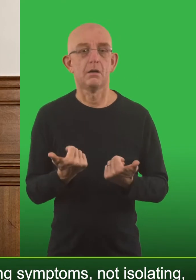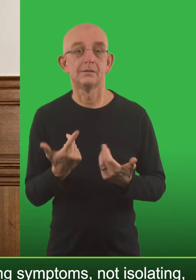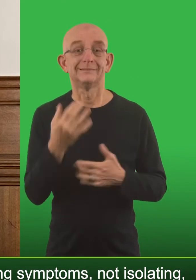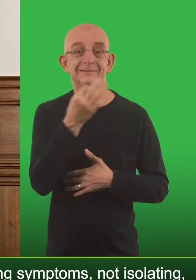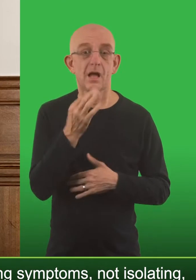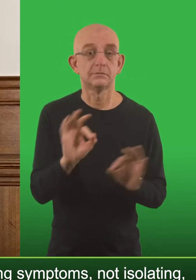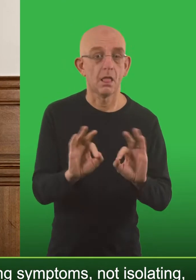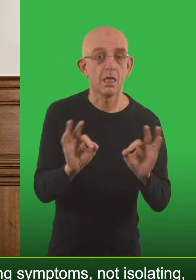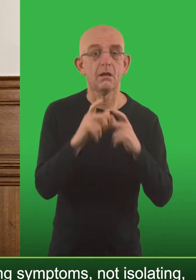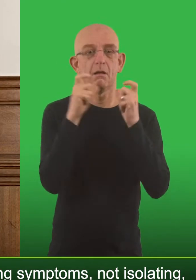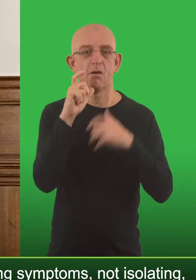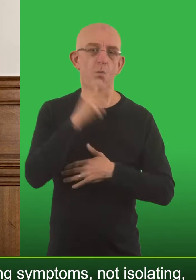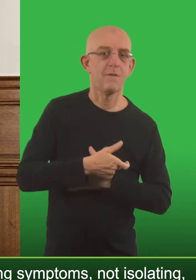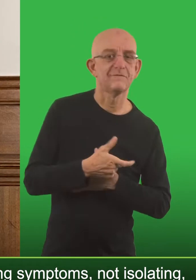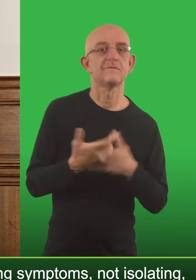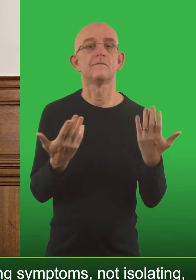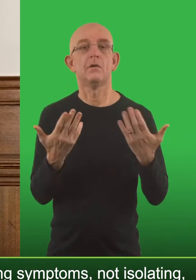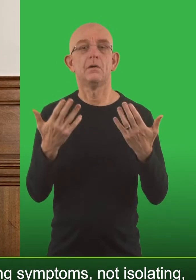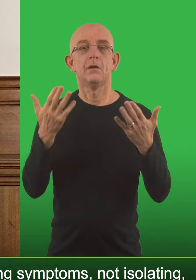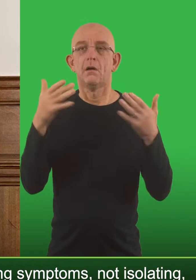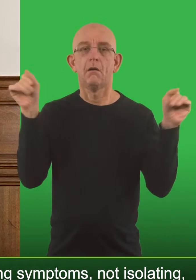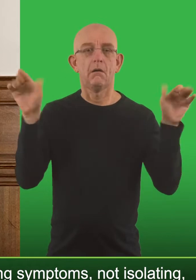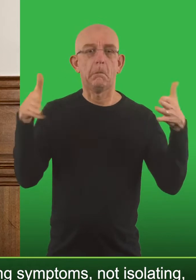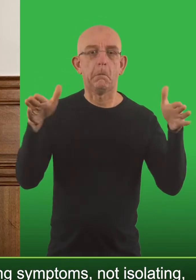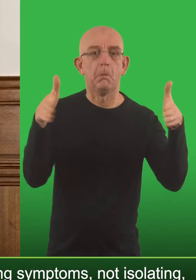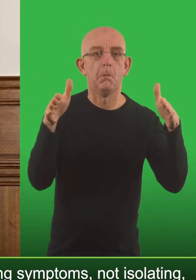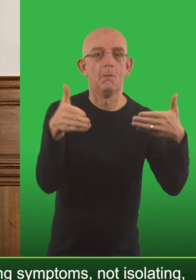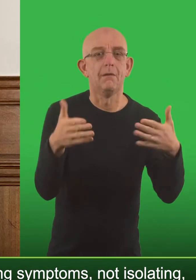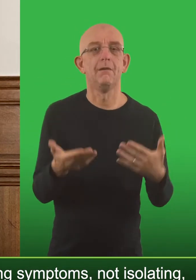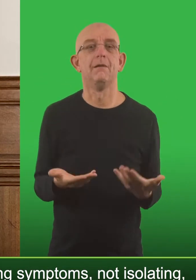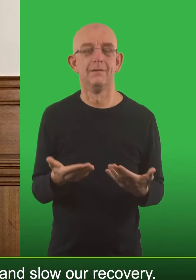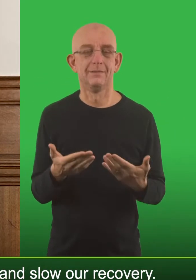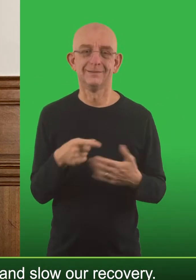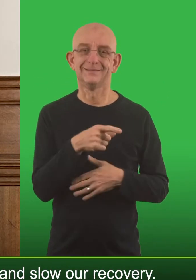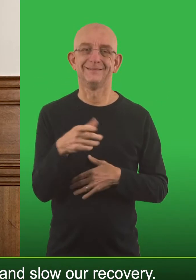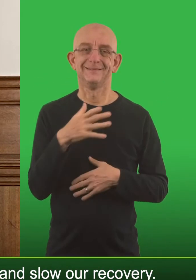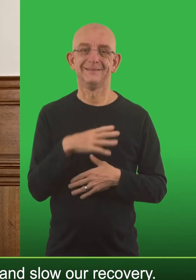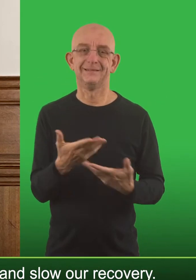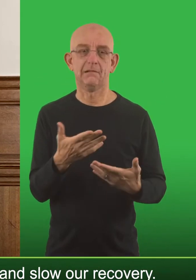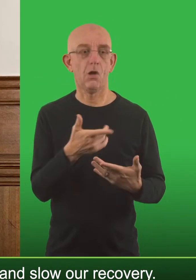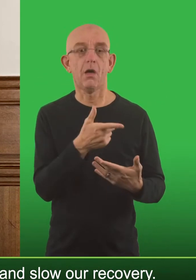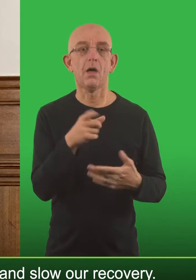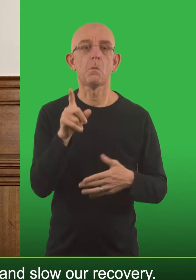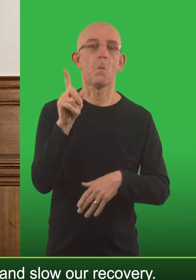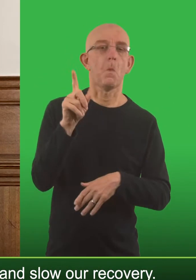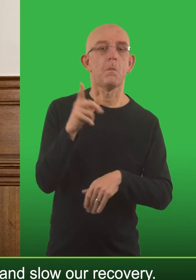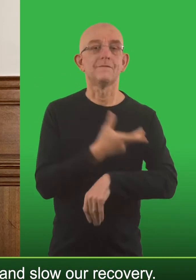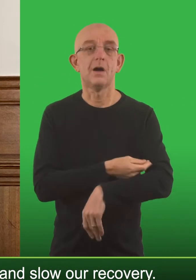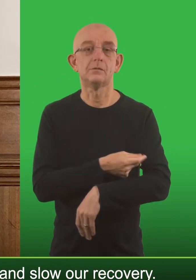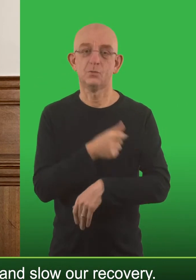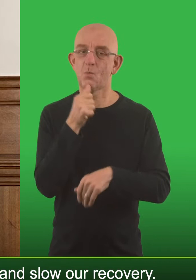not getting tested, unmasking in crowded, poorly ventilated spaces, and being delays